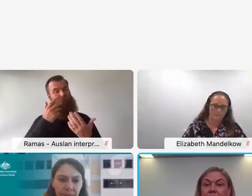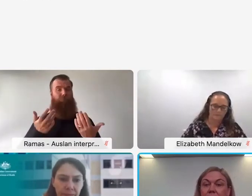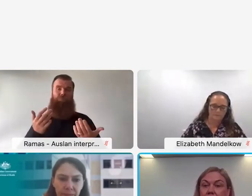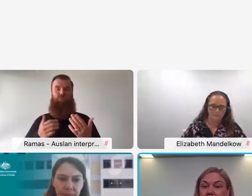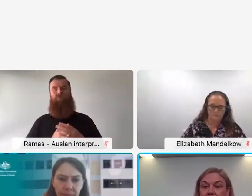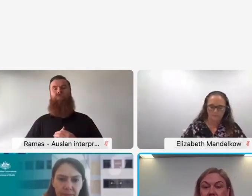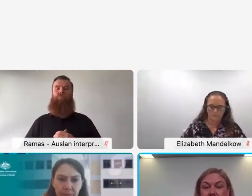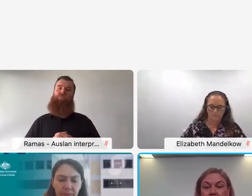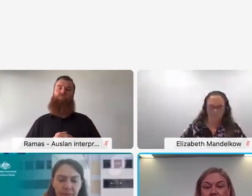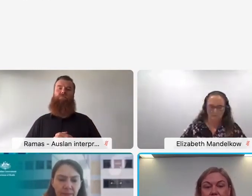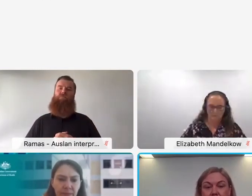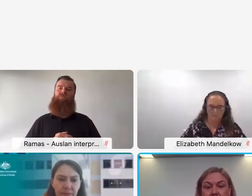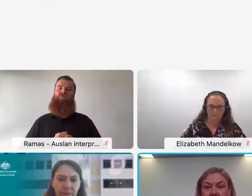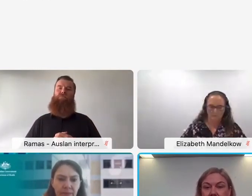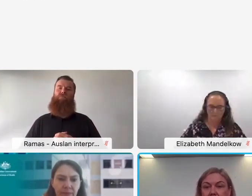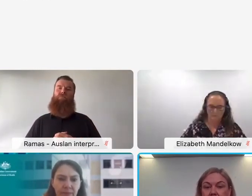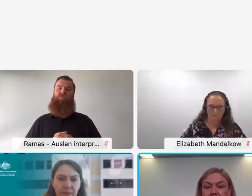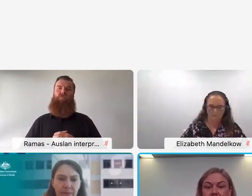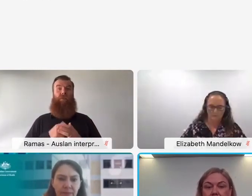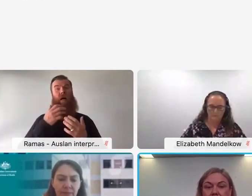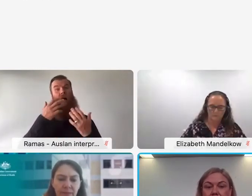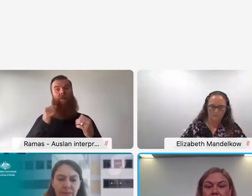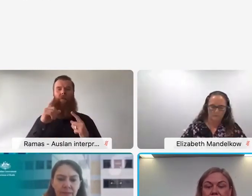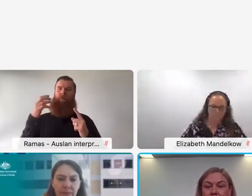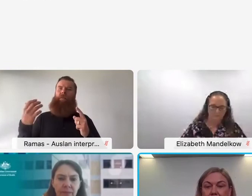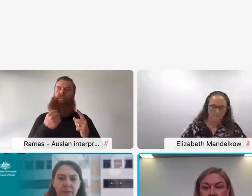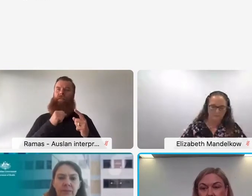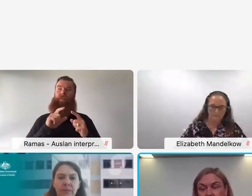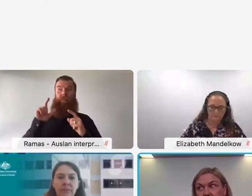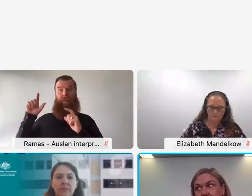Yeah, there are some mandatory offshore periods for people.